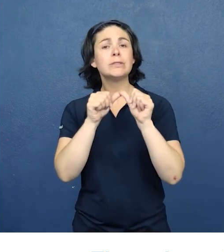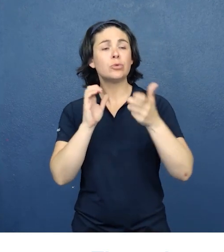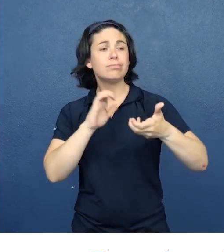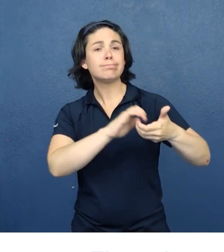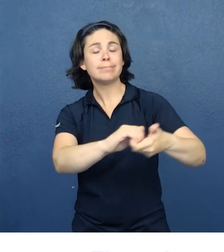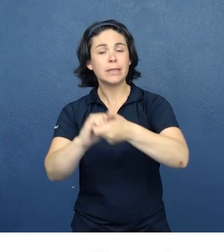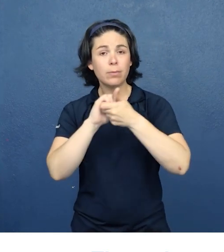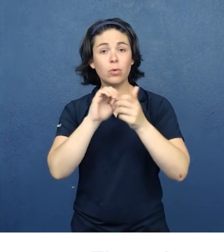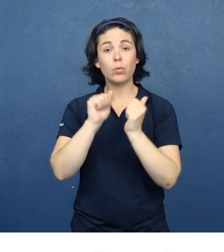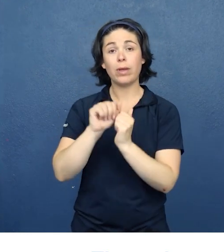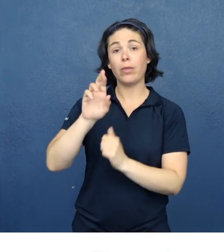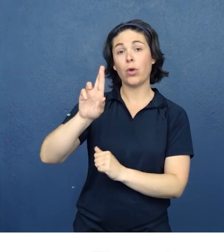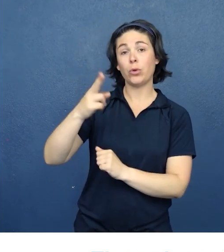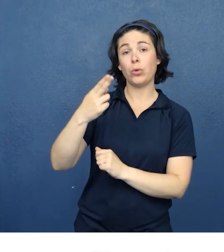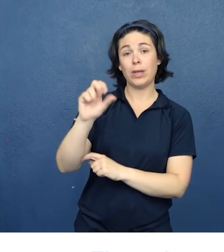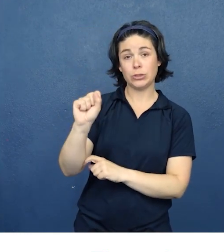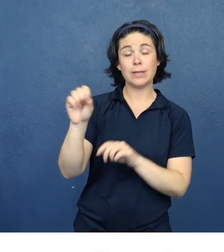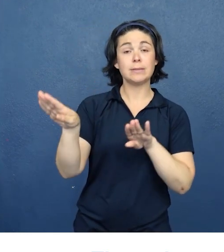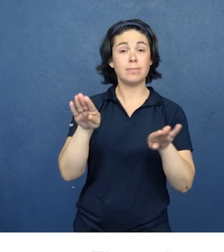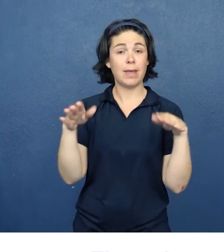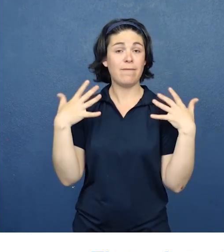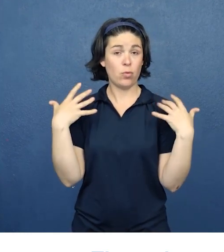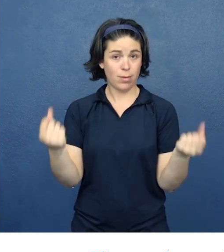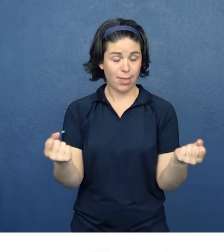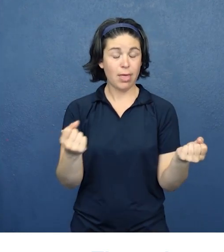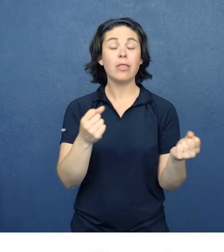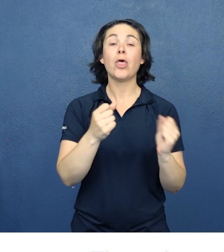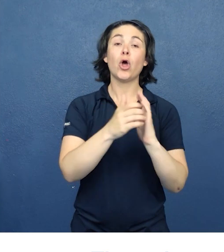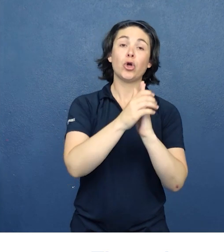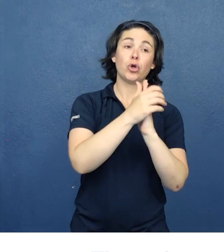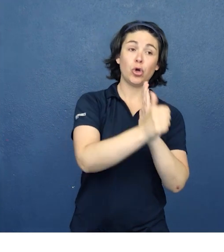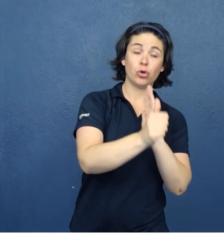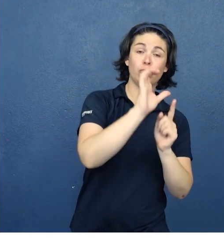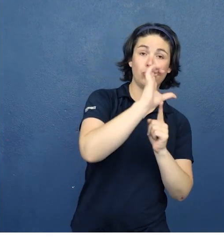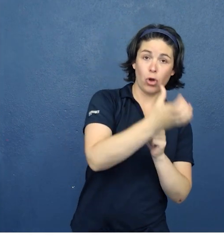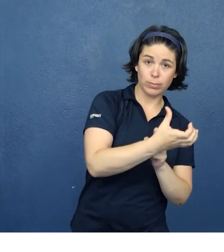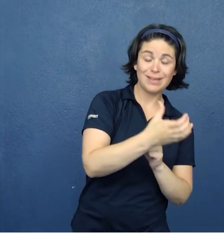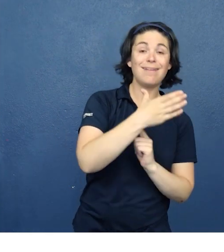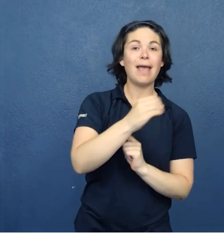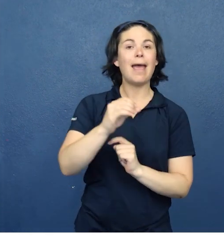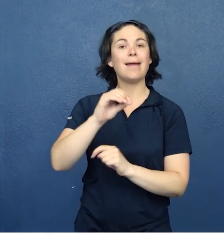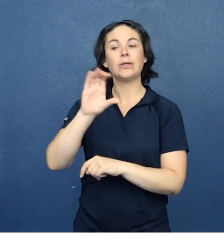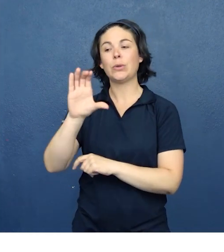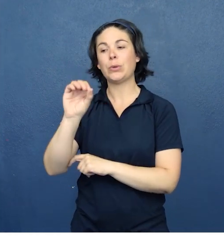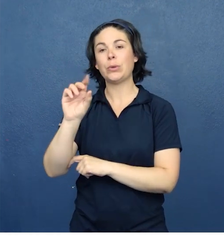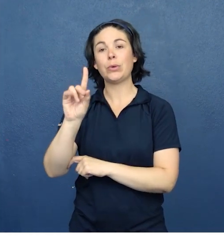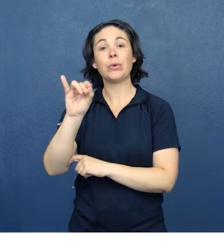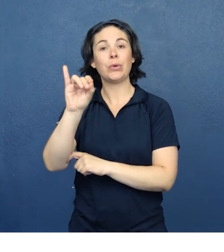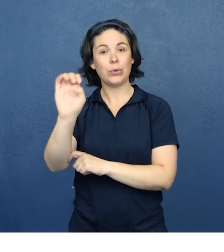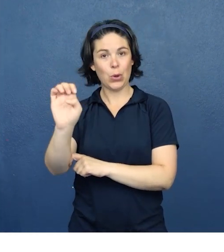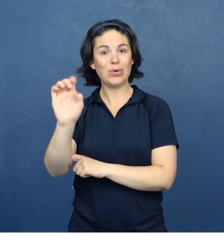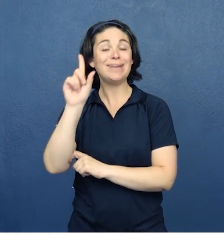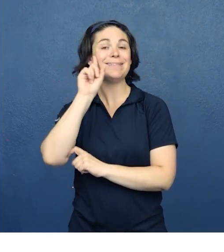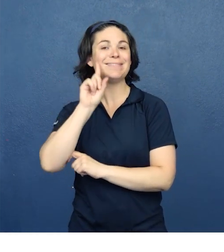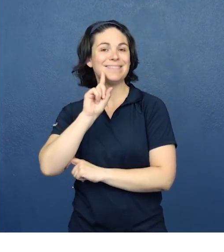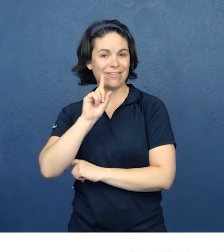collaboration between RUHS behavioral health staff, cultural competency, and the Center of Deafness Inland Empire, CODI, the Take My